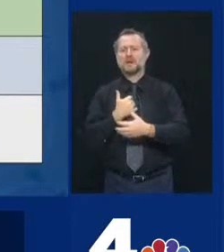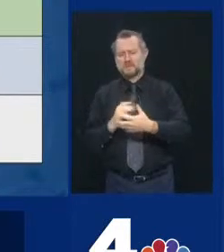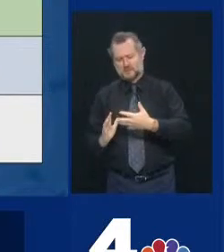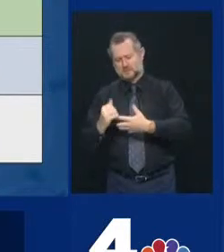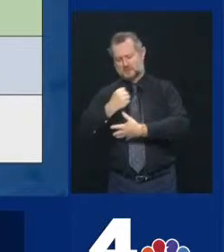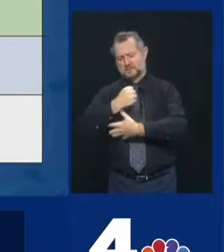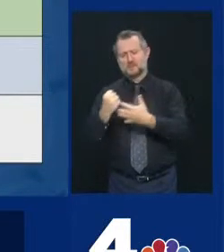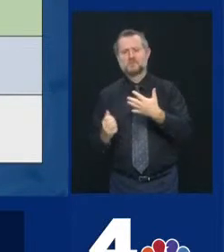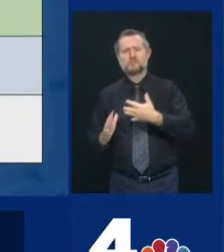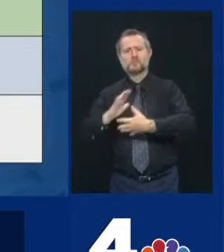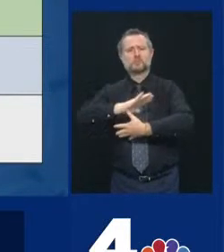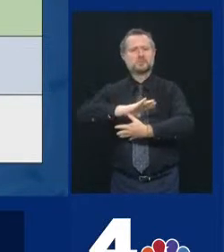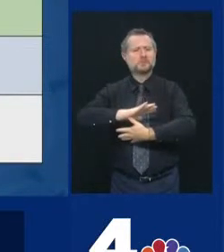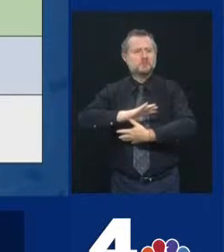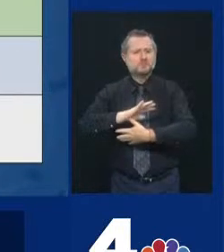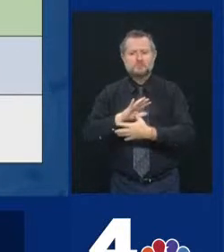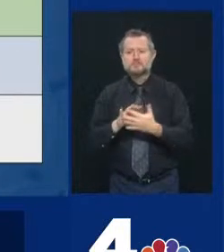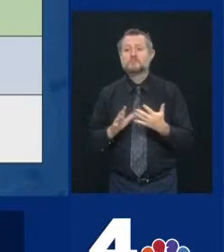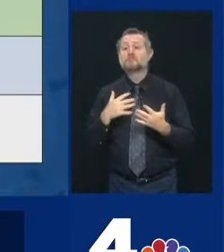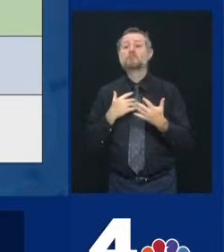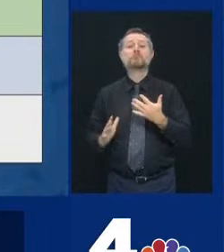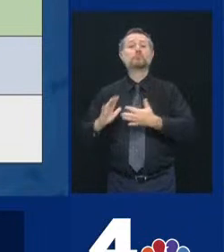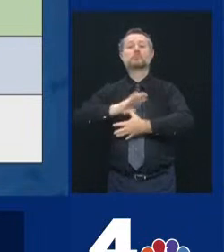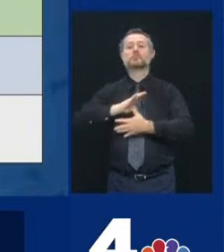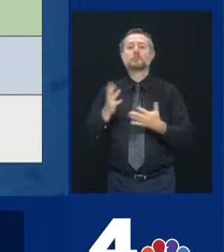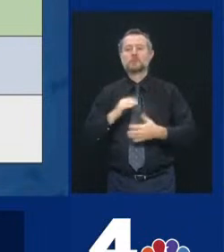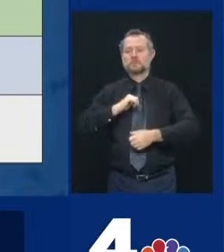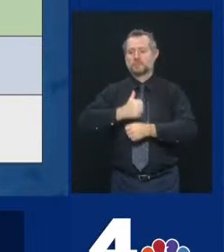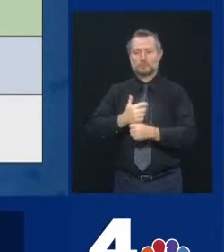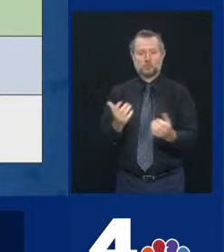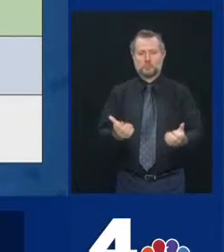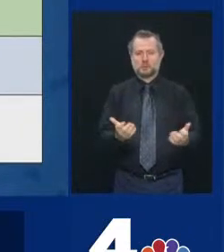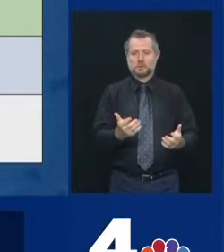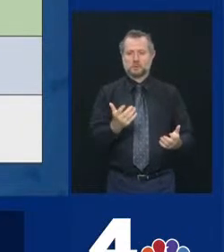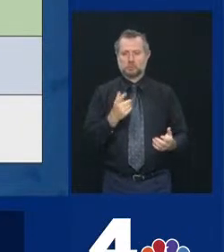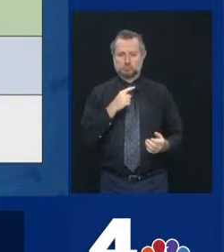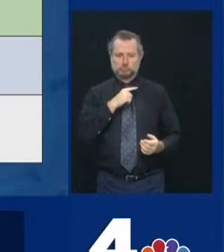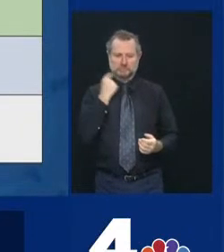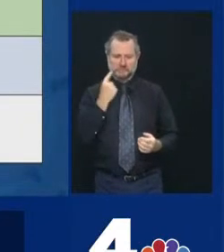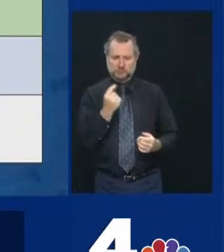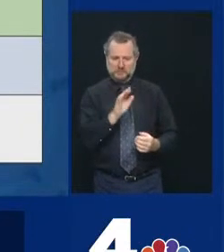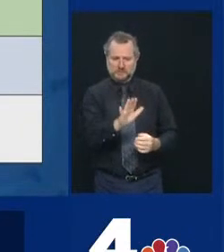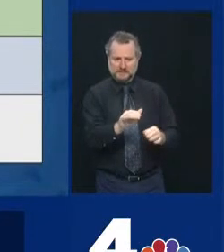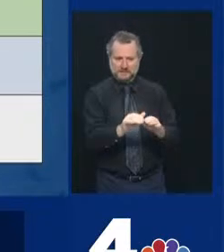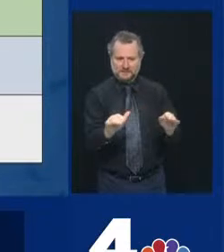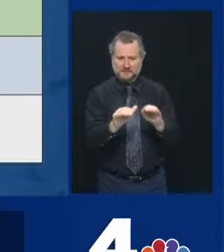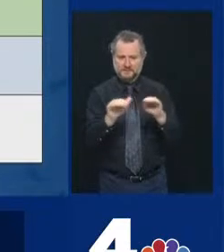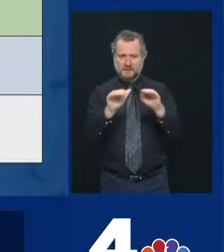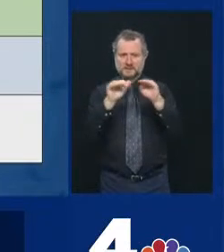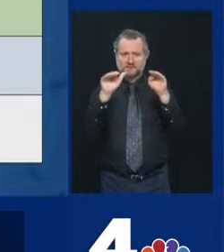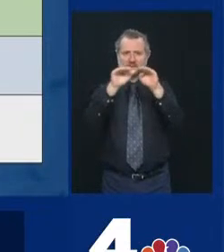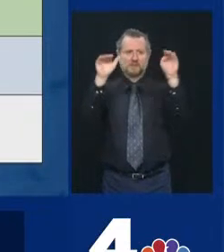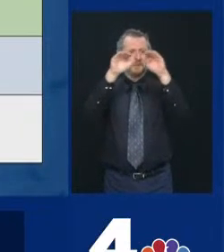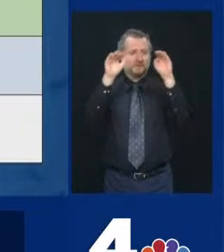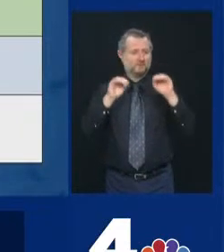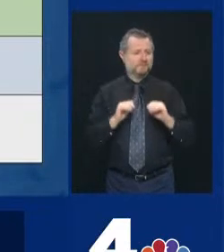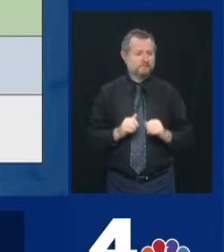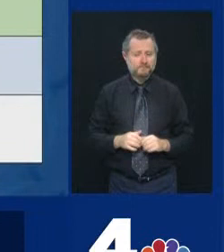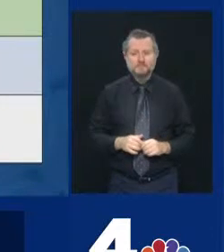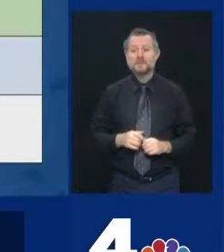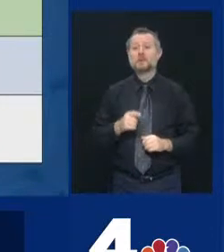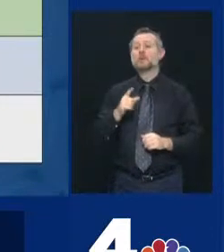The prioritization would be based on risk, and